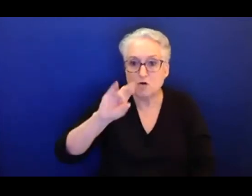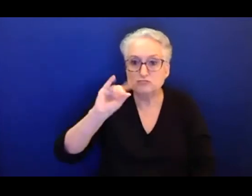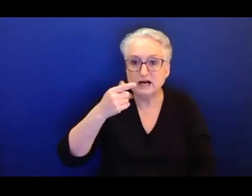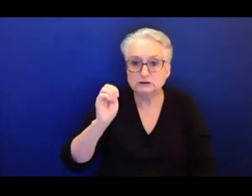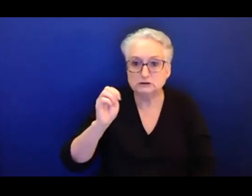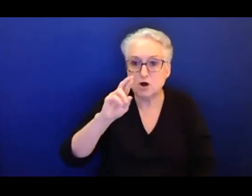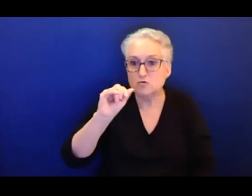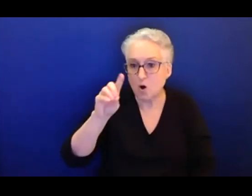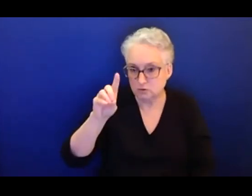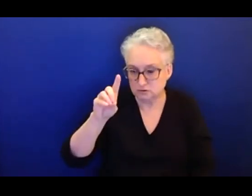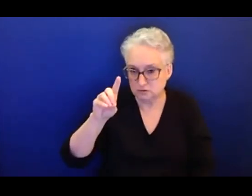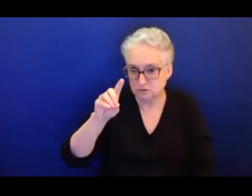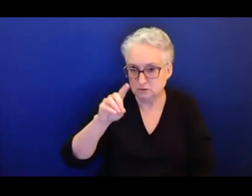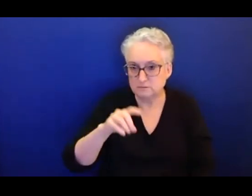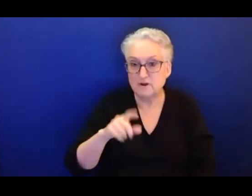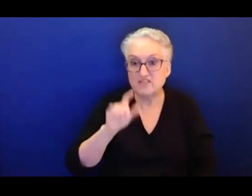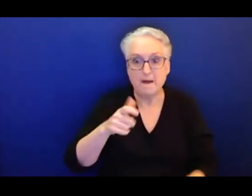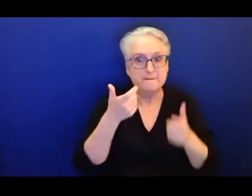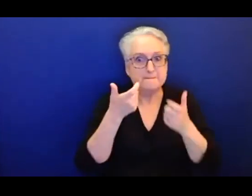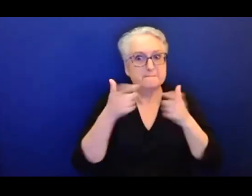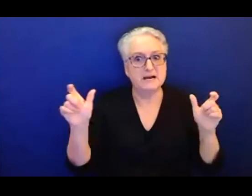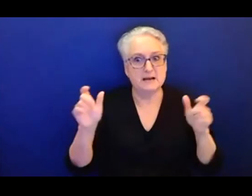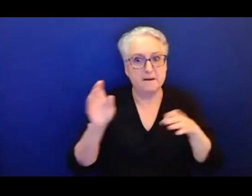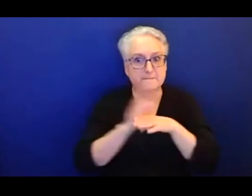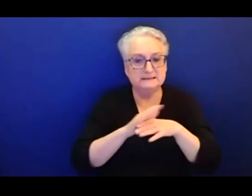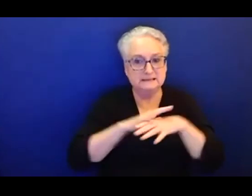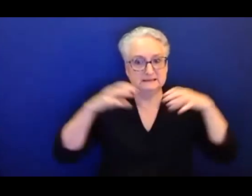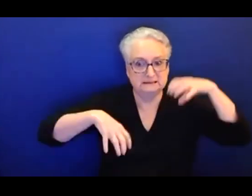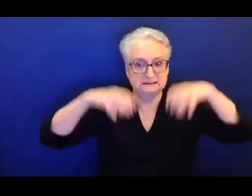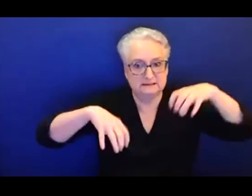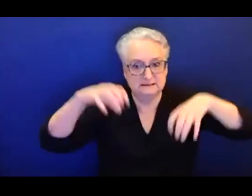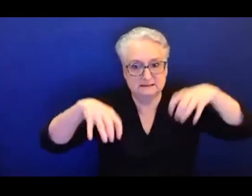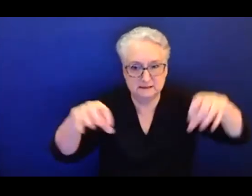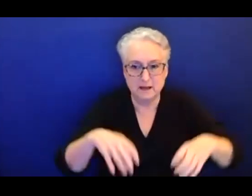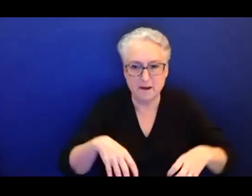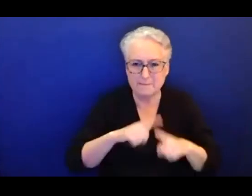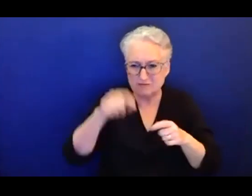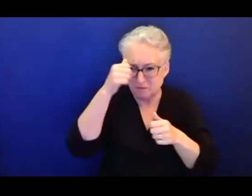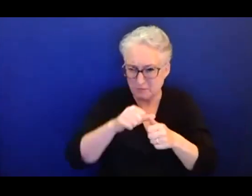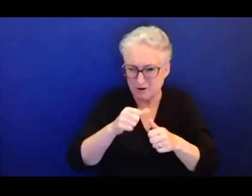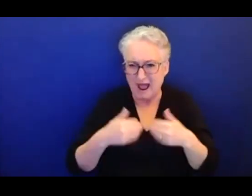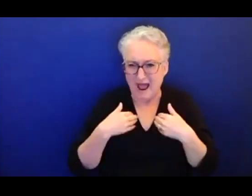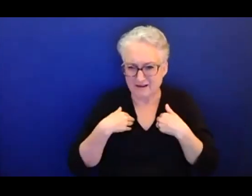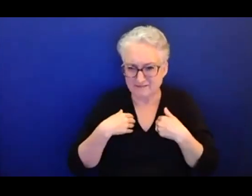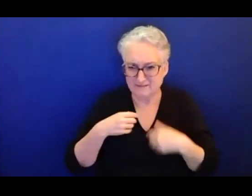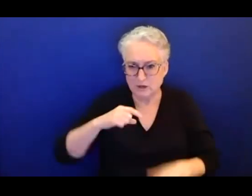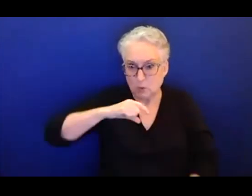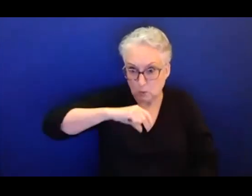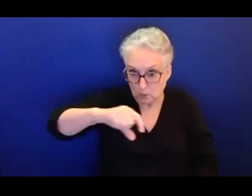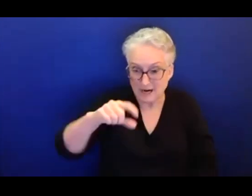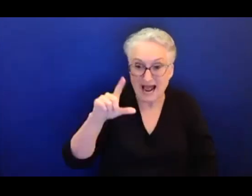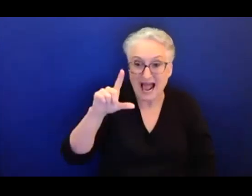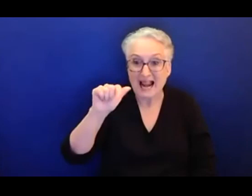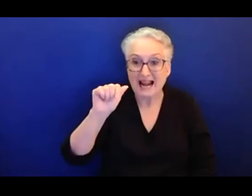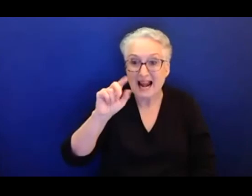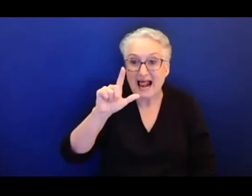primarily stayed between Lake Avenue and over by the Dewey Avenue corridor. That doesn't mean that if a business calls and they're going to be needing some